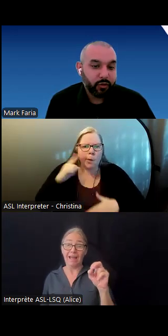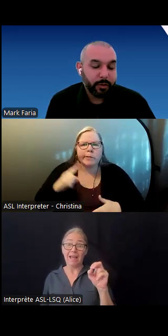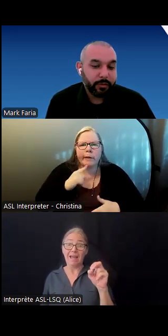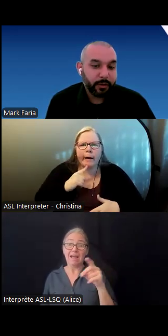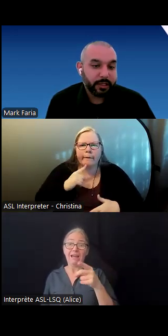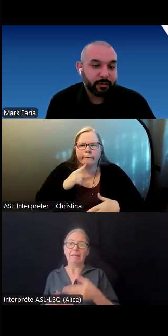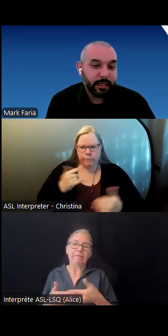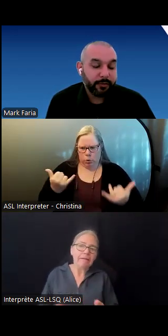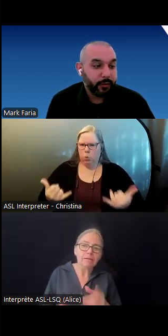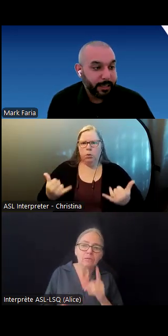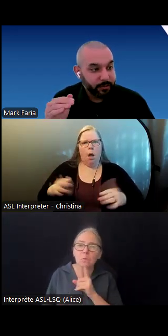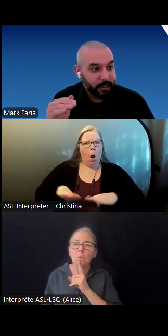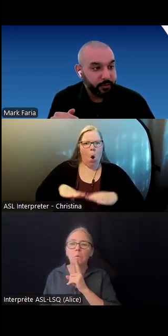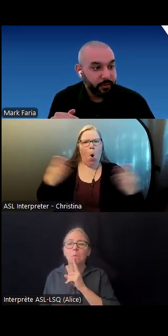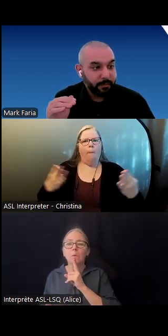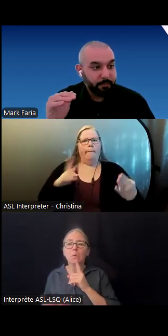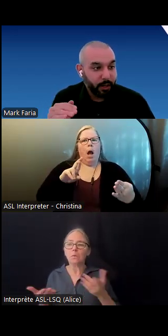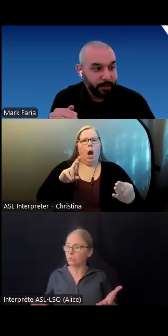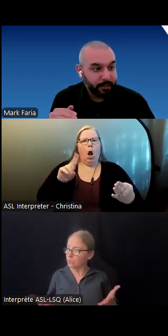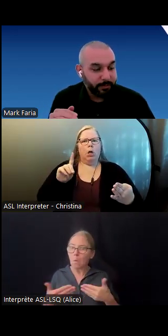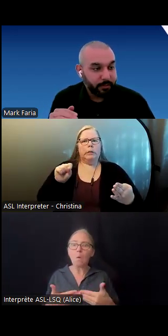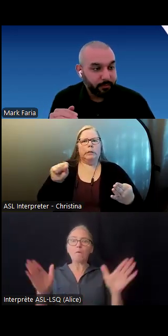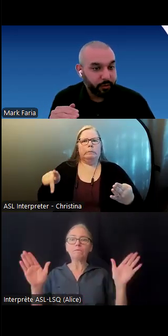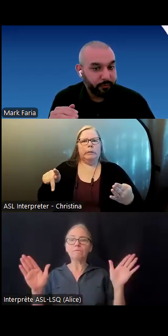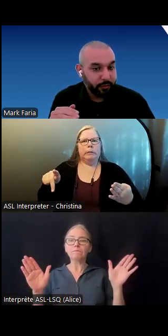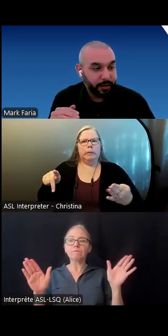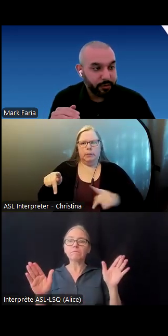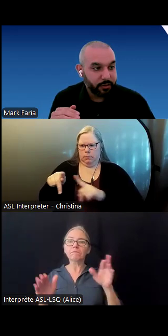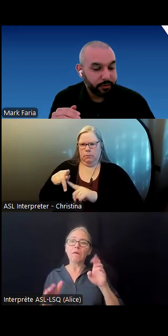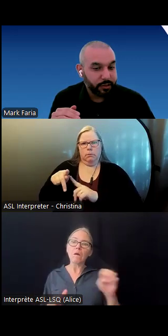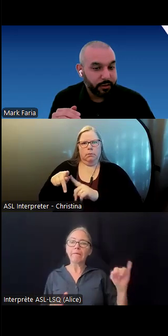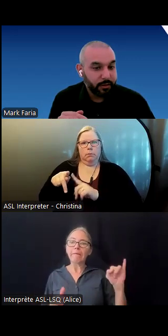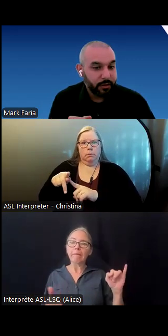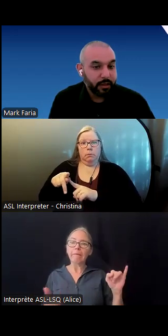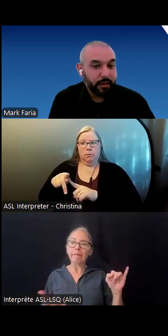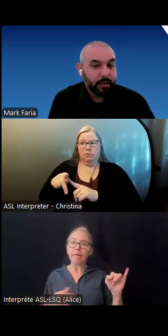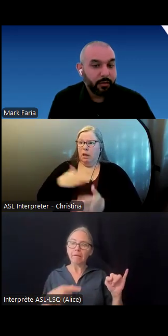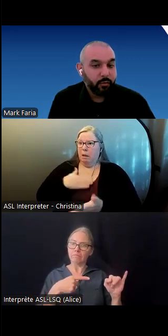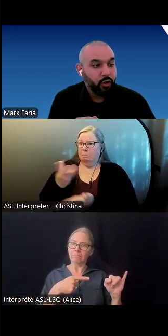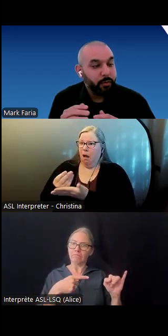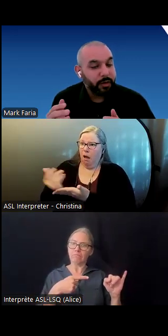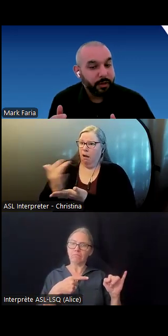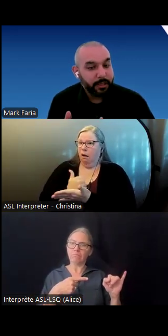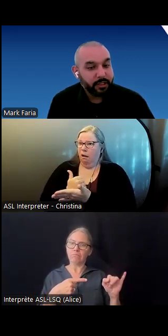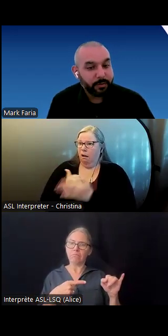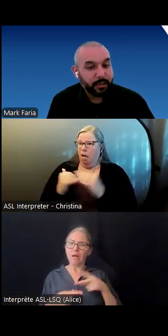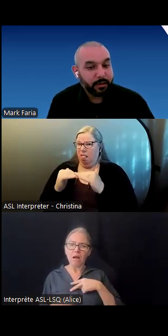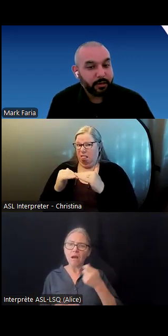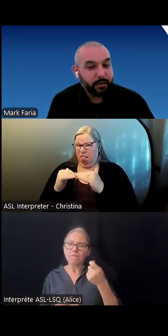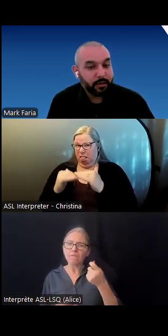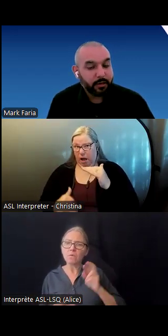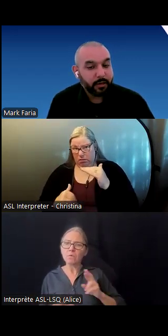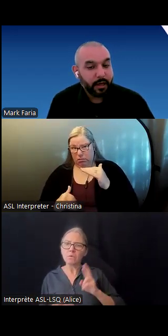year that you open up the RDSP, if your income is under that bond limit for the full $1,000 a year, when you open up the